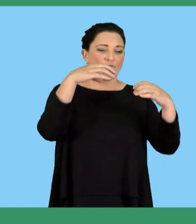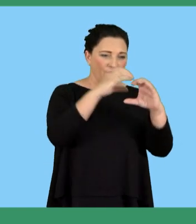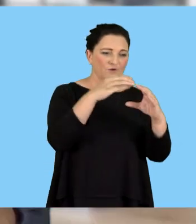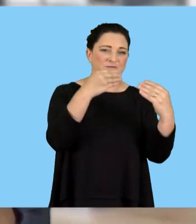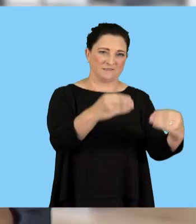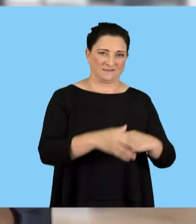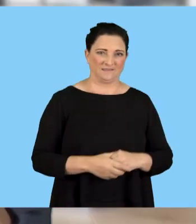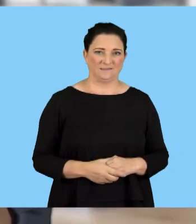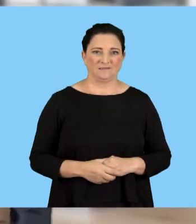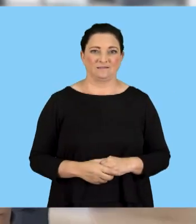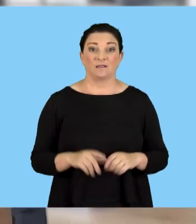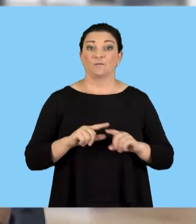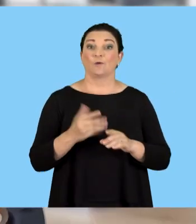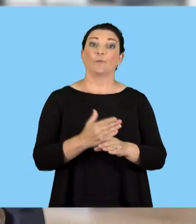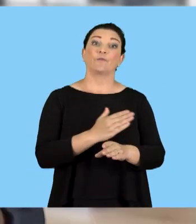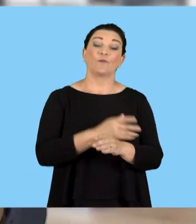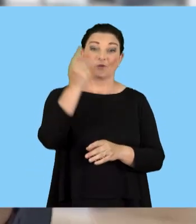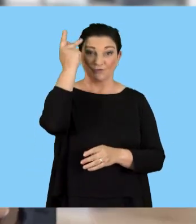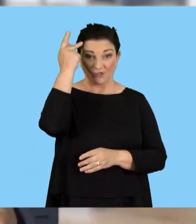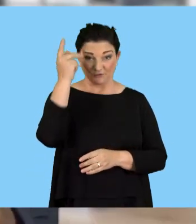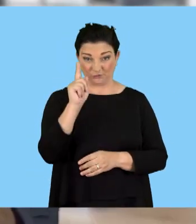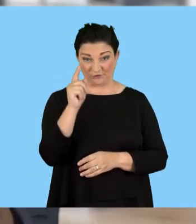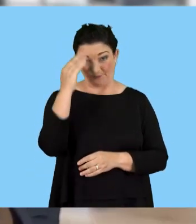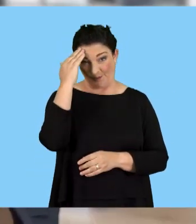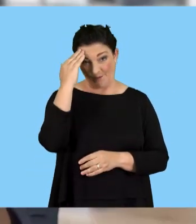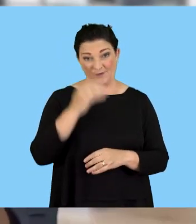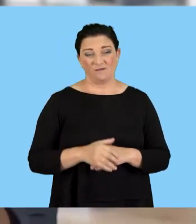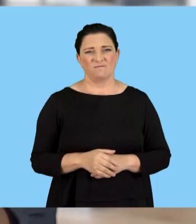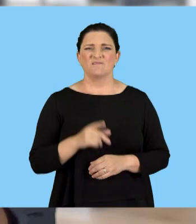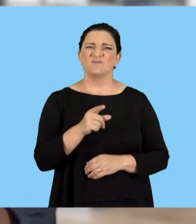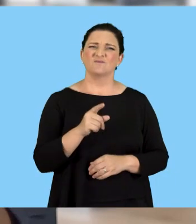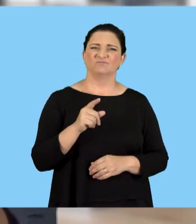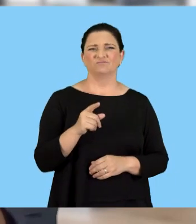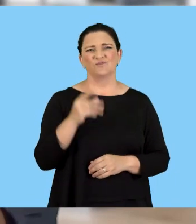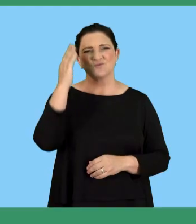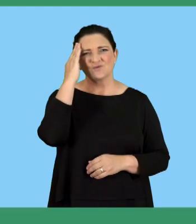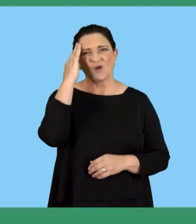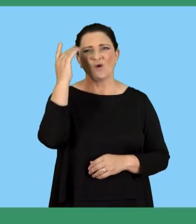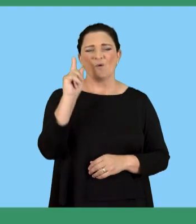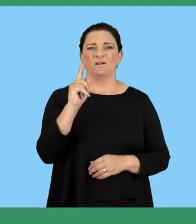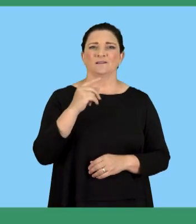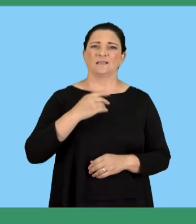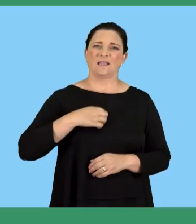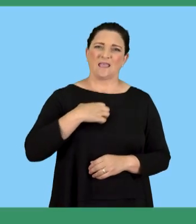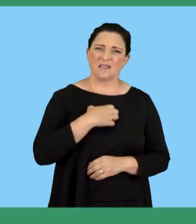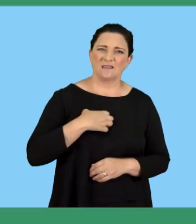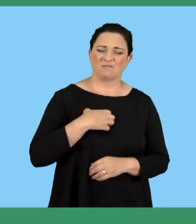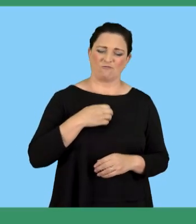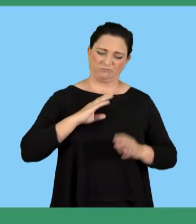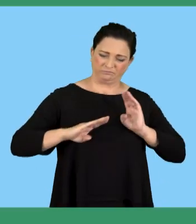for the business. Now, pre-knowledge, this is what you know, and you must know that ethical